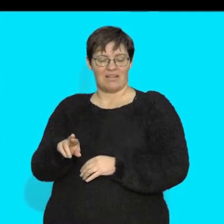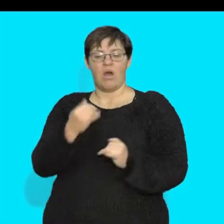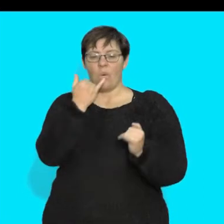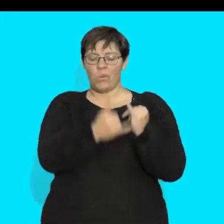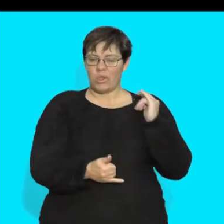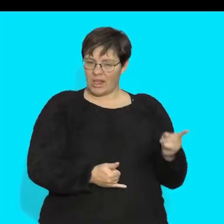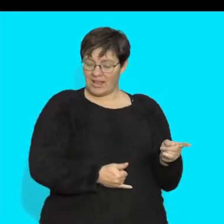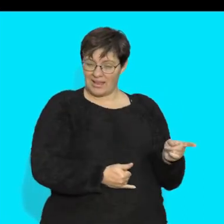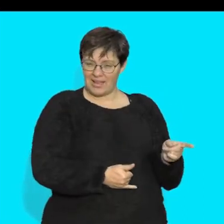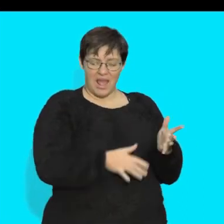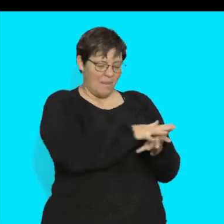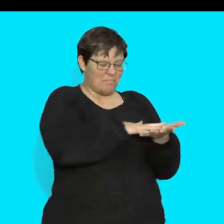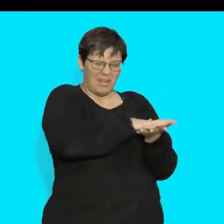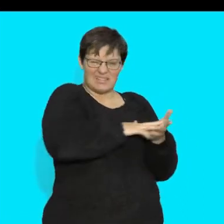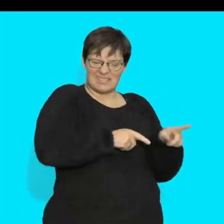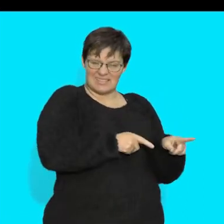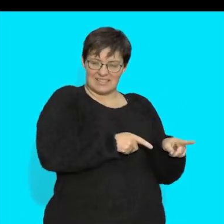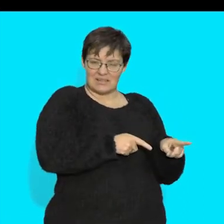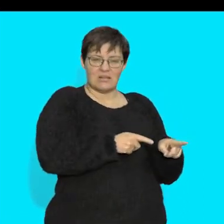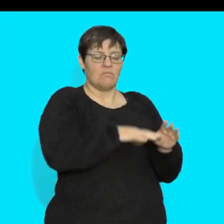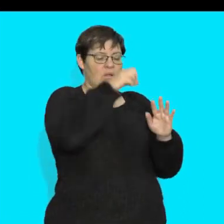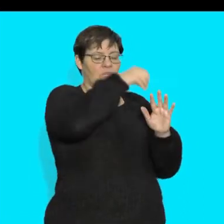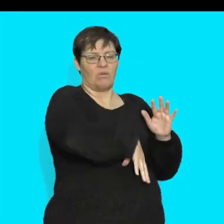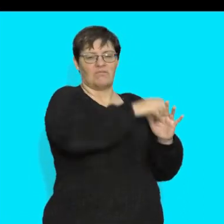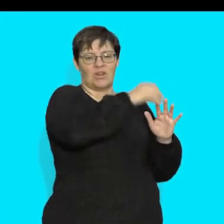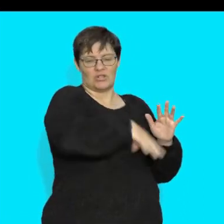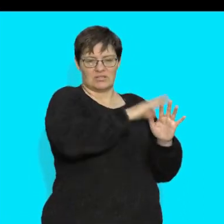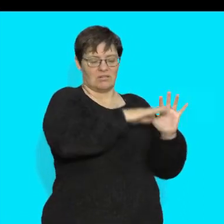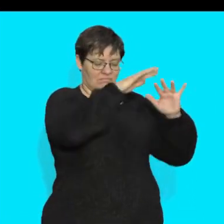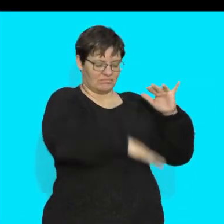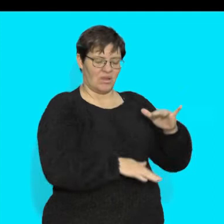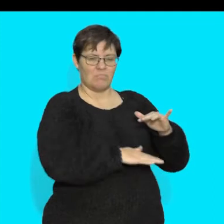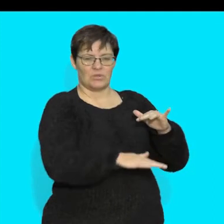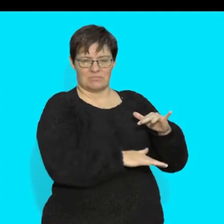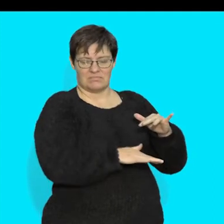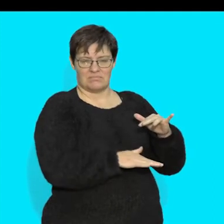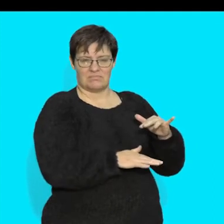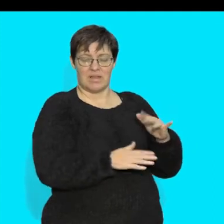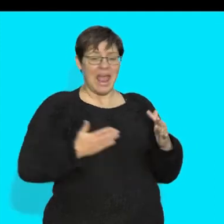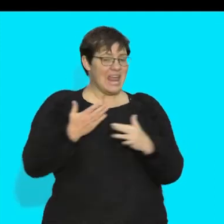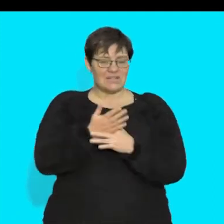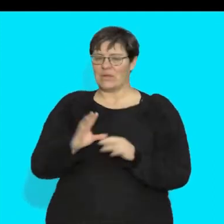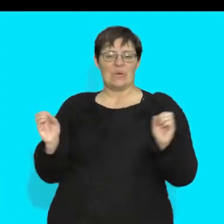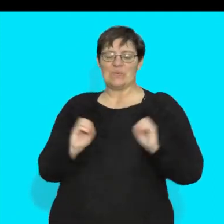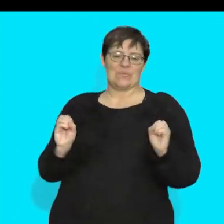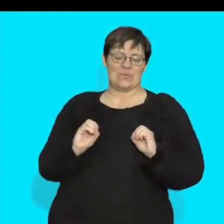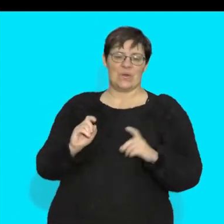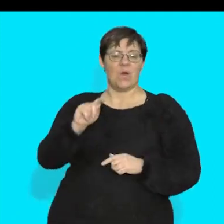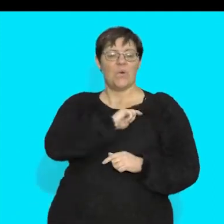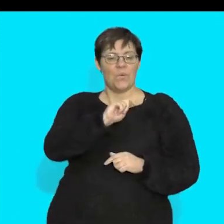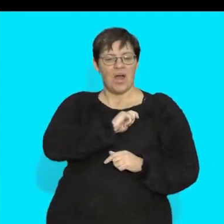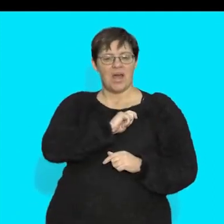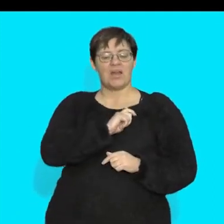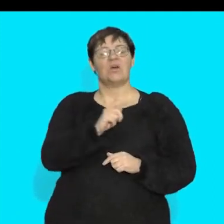copper. The impurities that are in the metal, those are deposited and they land, and they don't